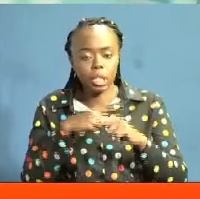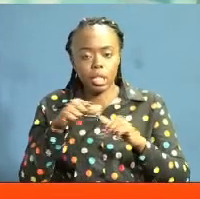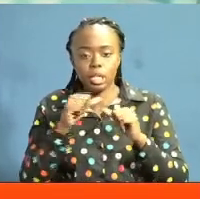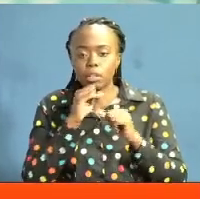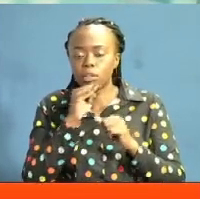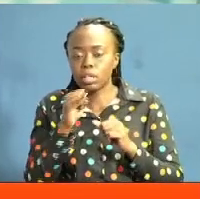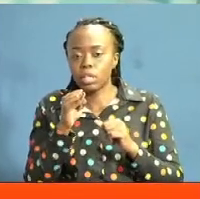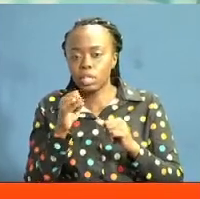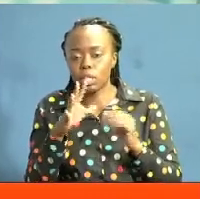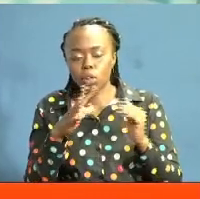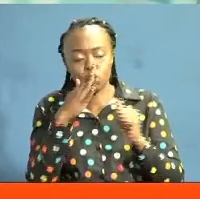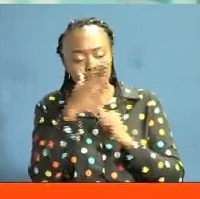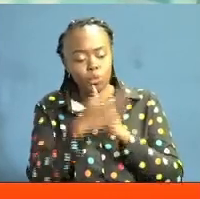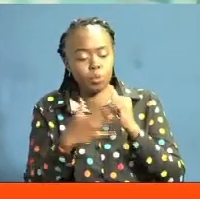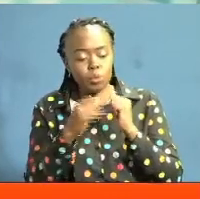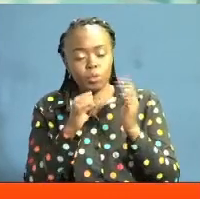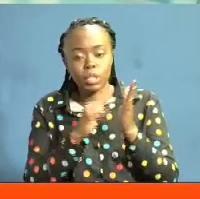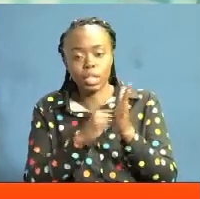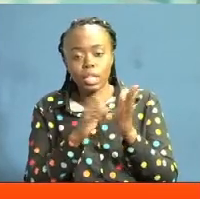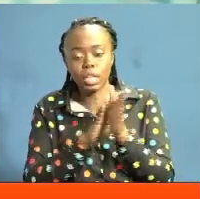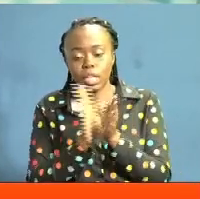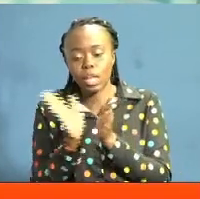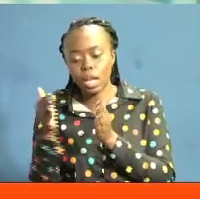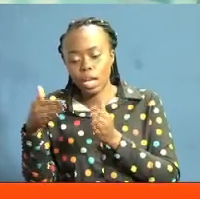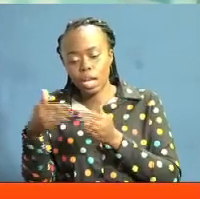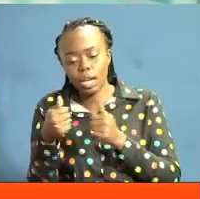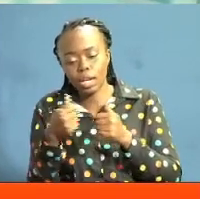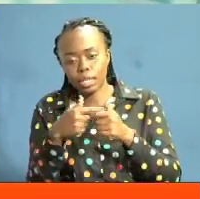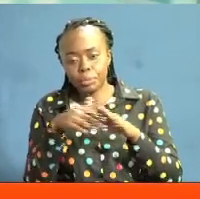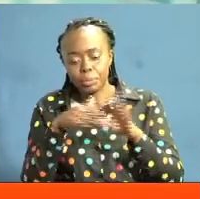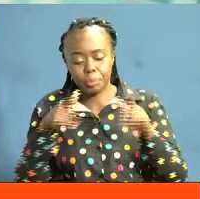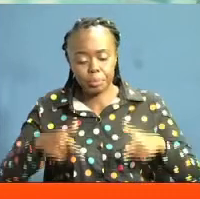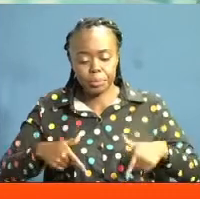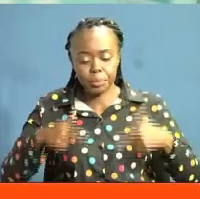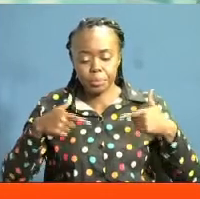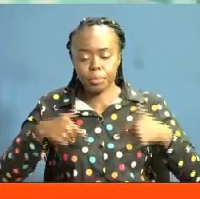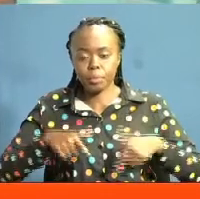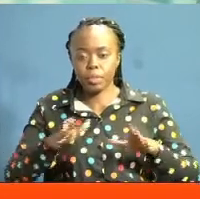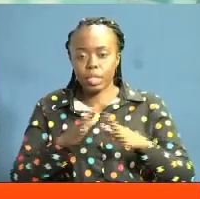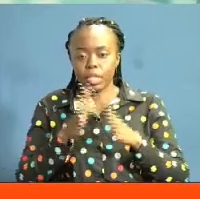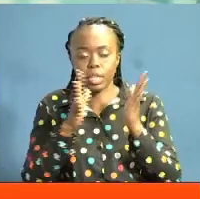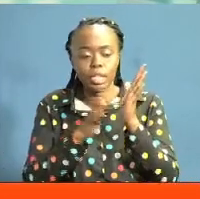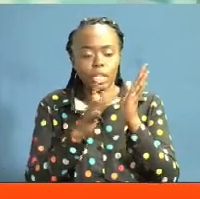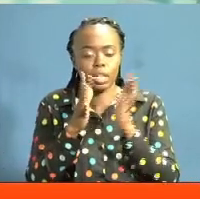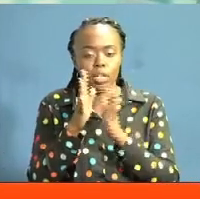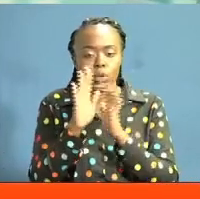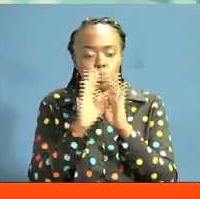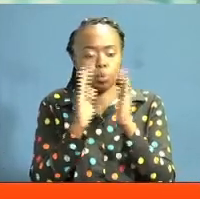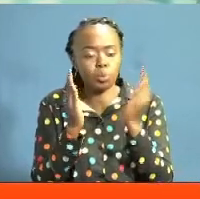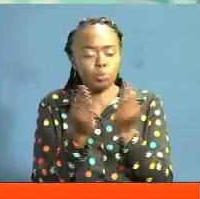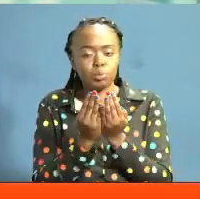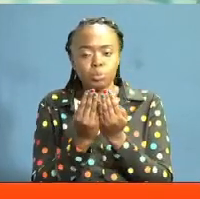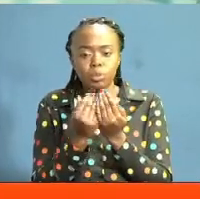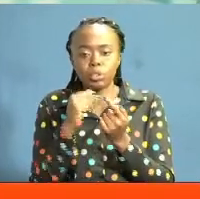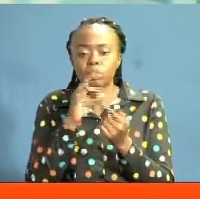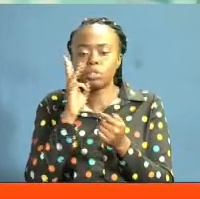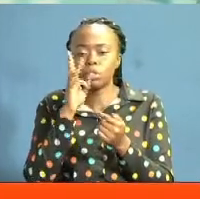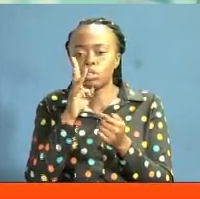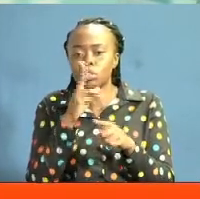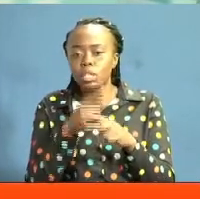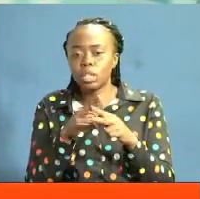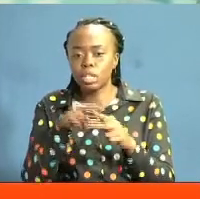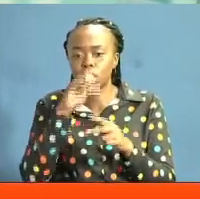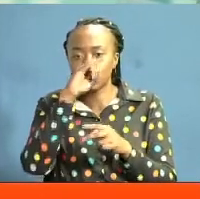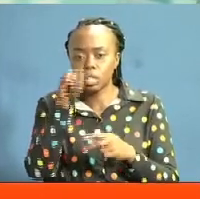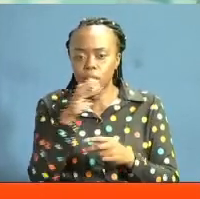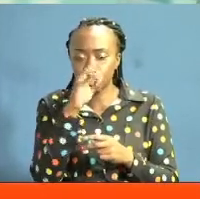is face it squarely in life. Mm-hmm. And let me again take you to the word of God that I'm holding now. There was a young man called